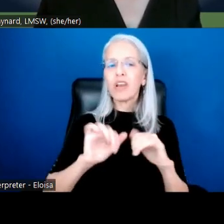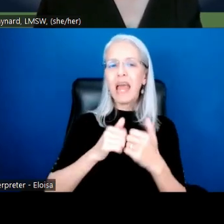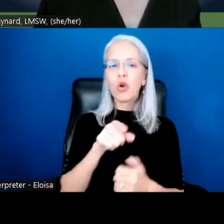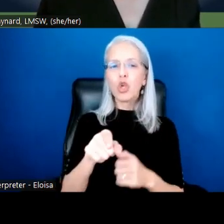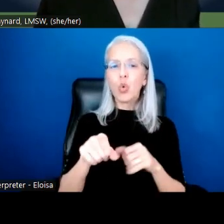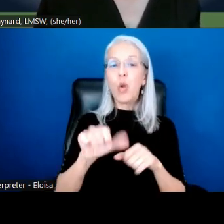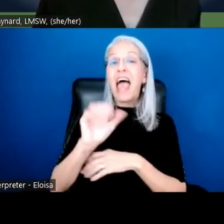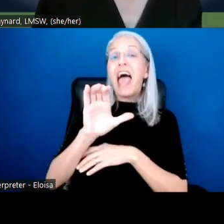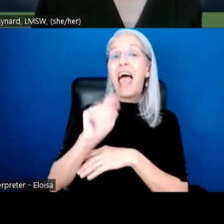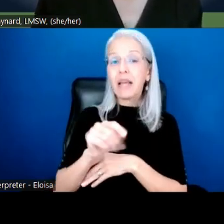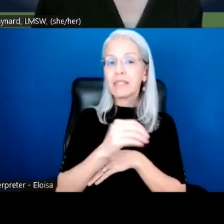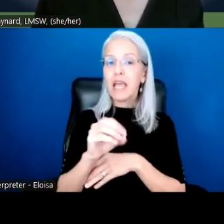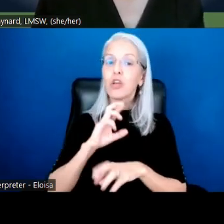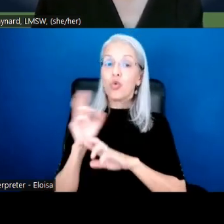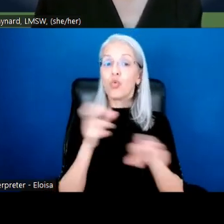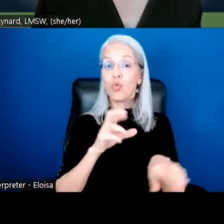in all aspects.